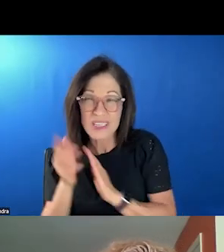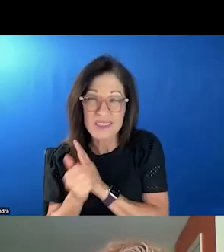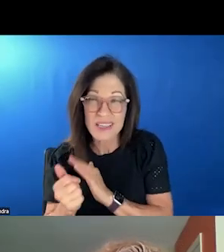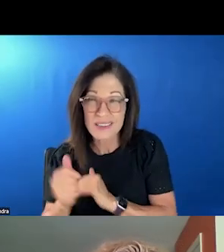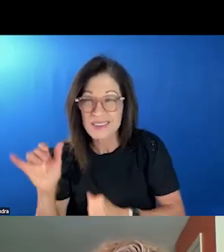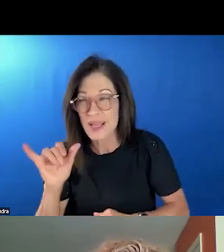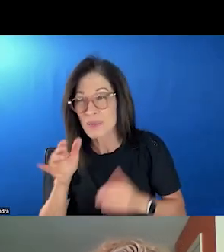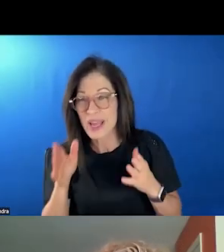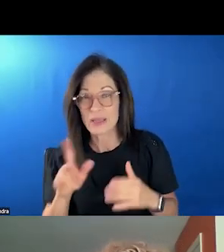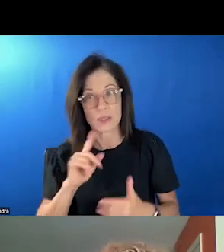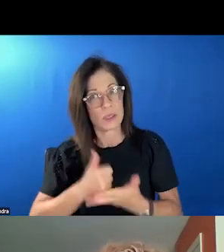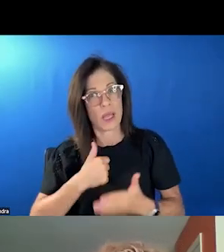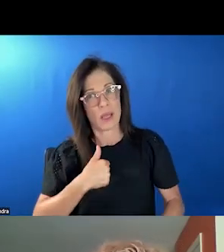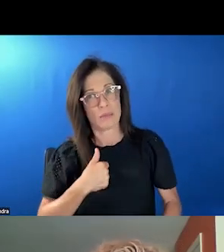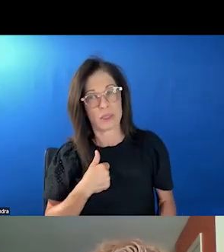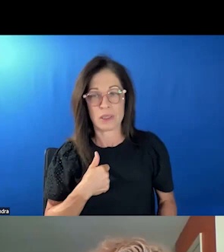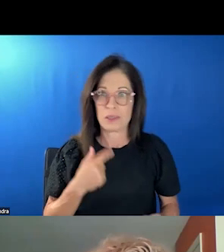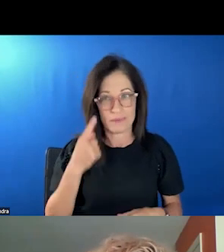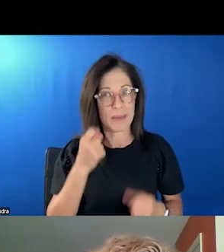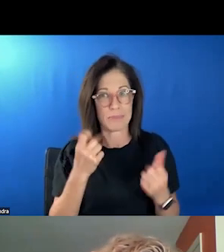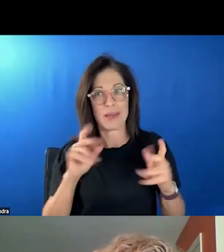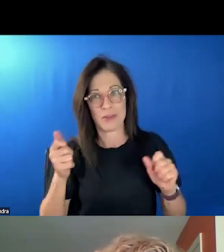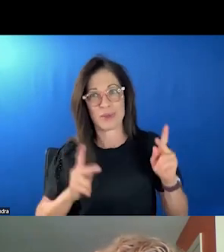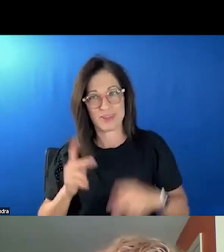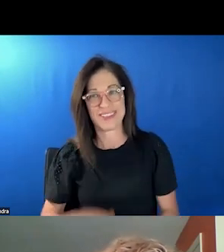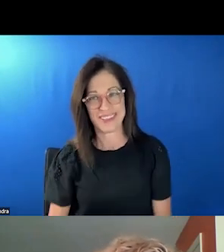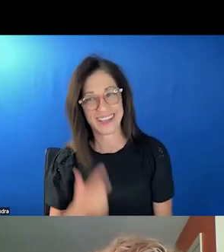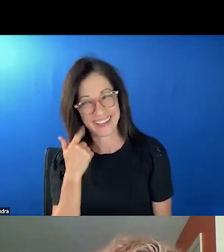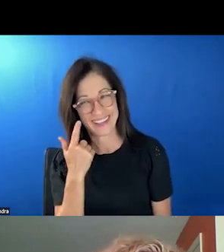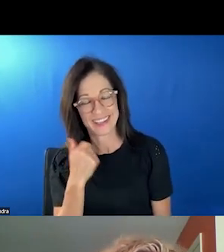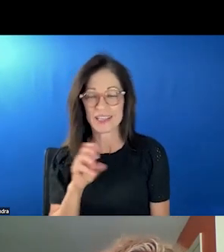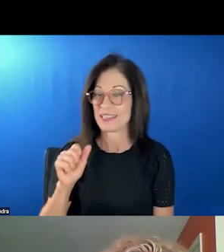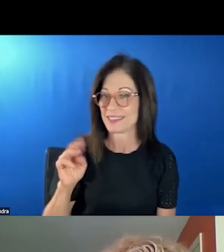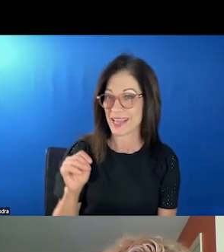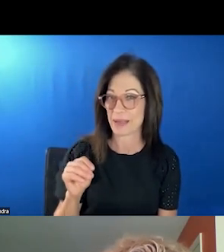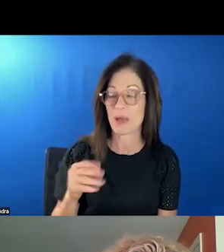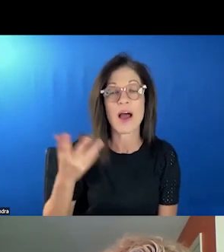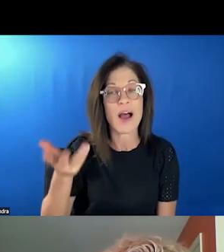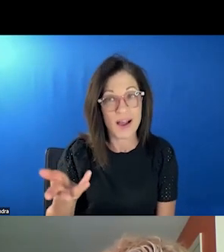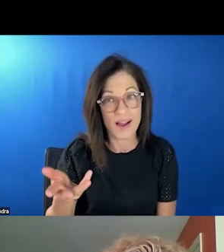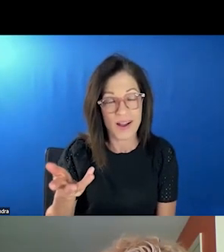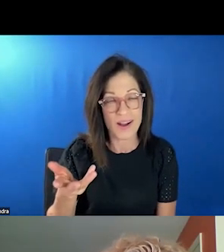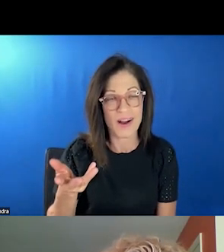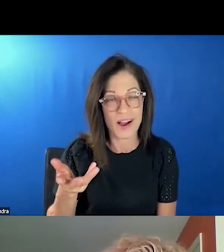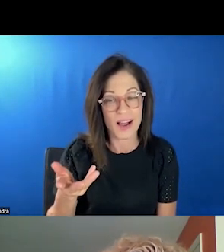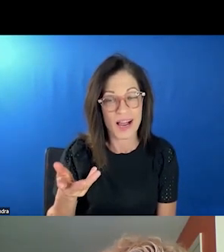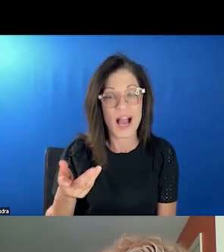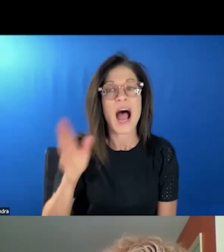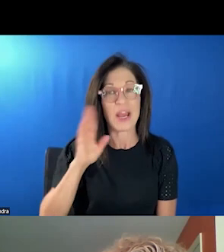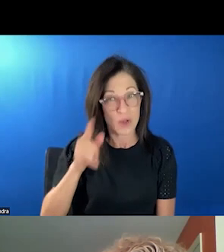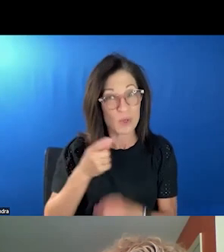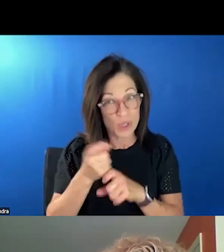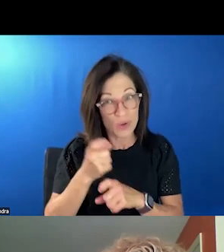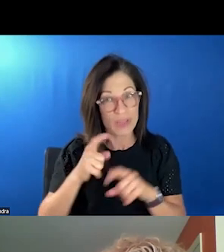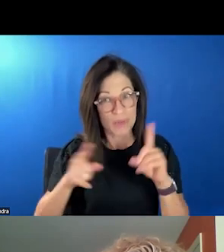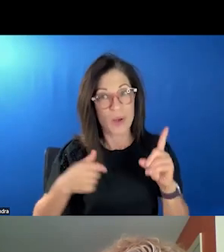way. That would be very helpful to a lot of us. Yeah. So we actually, I know maybe you were joking. I will say we work